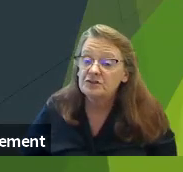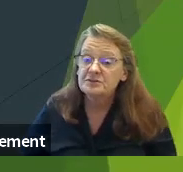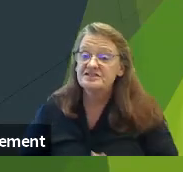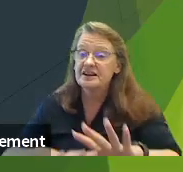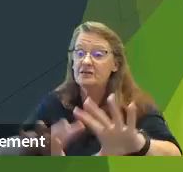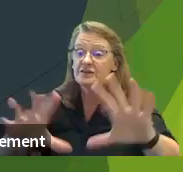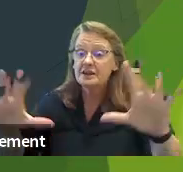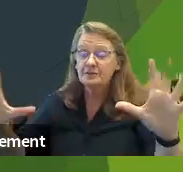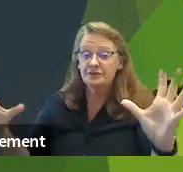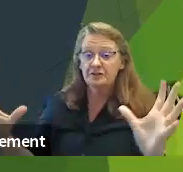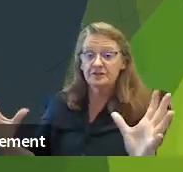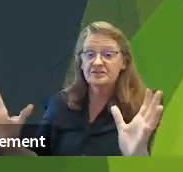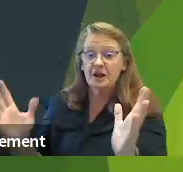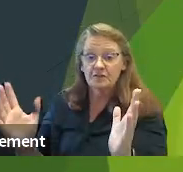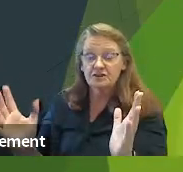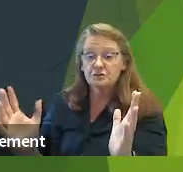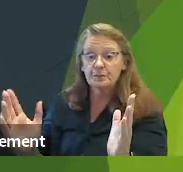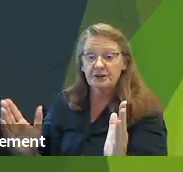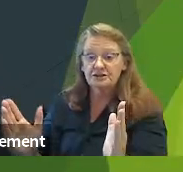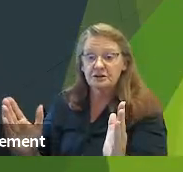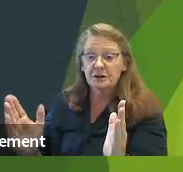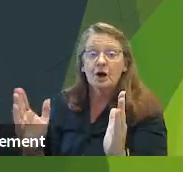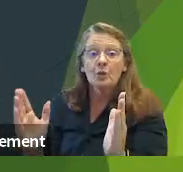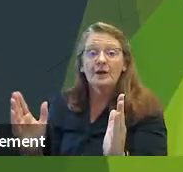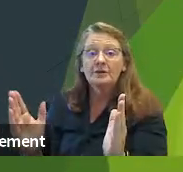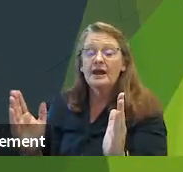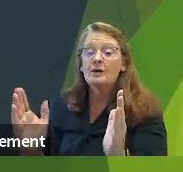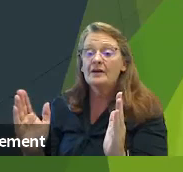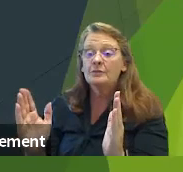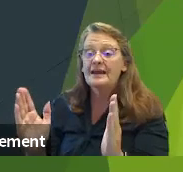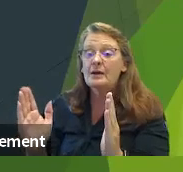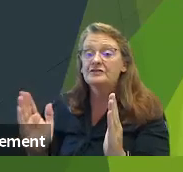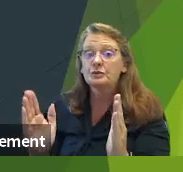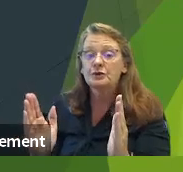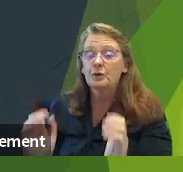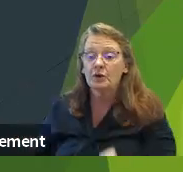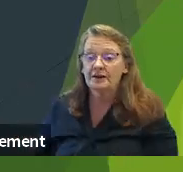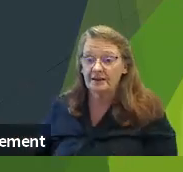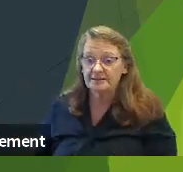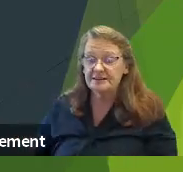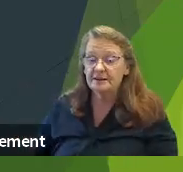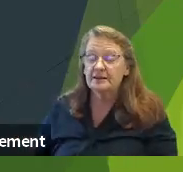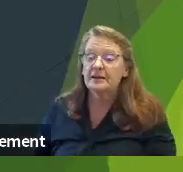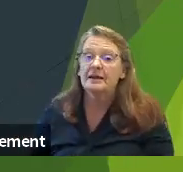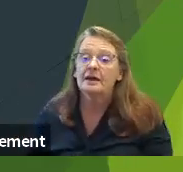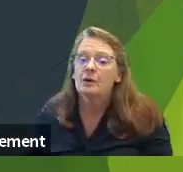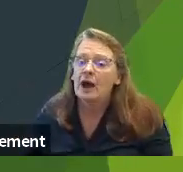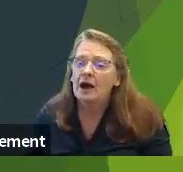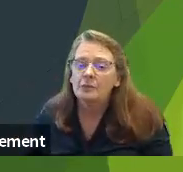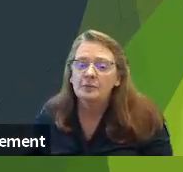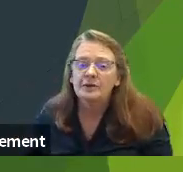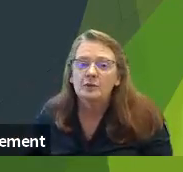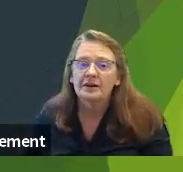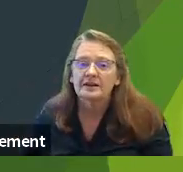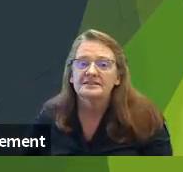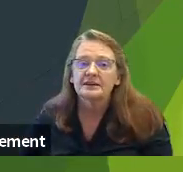Now, once we set everything up in front of us, our visual picture, we now have to reorganize. How